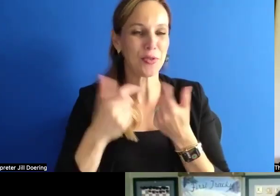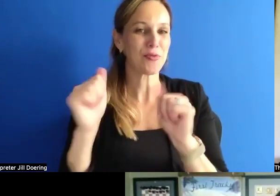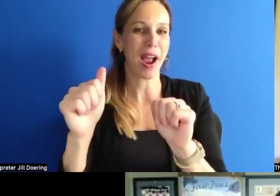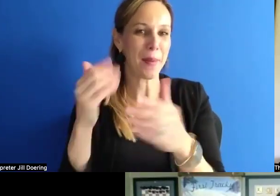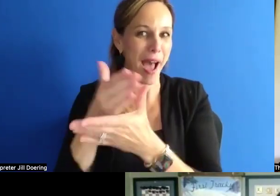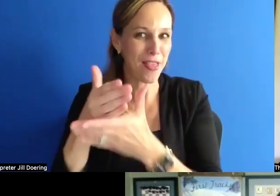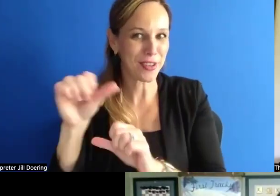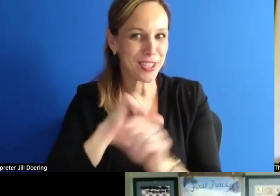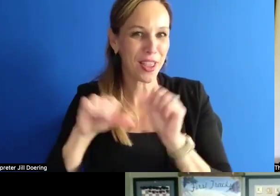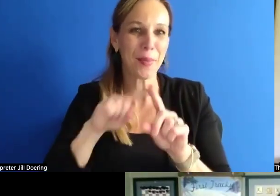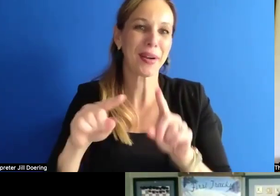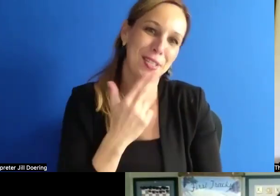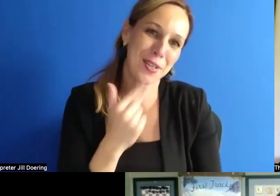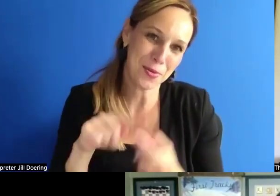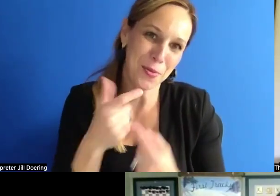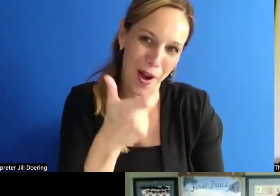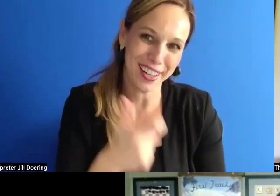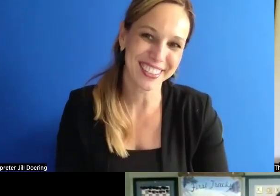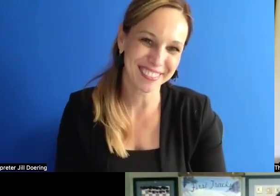So it's cute to watch.